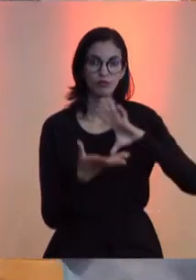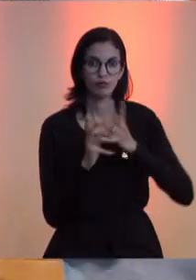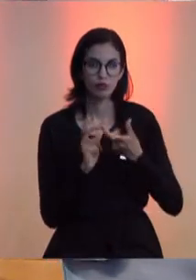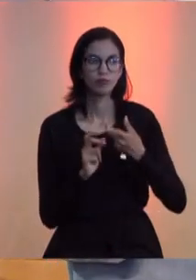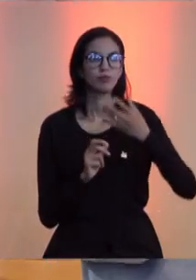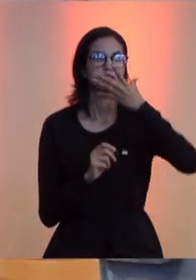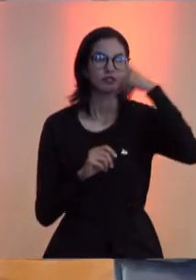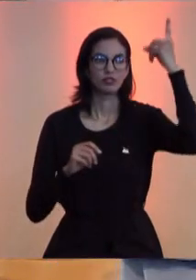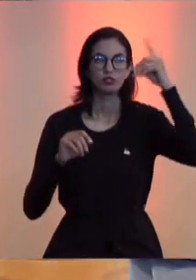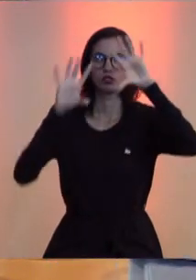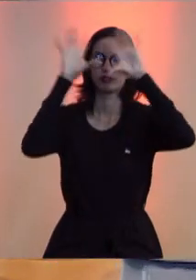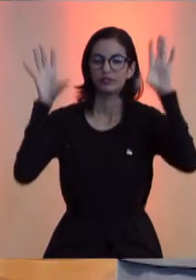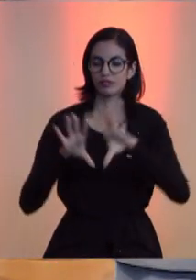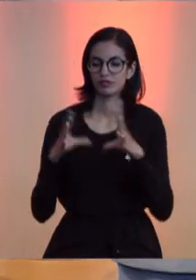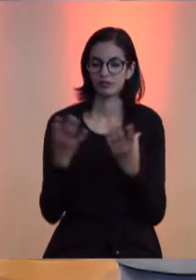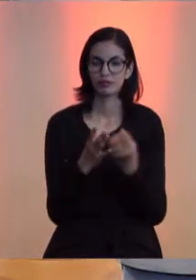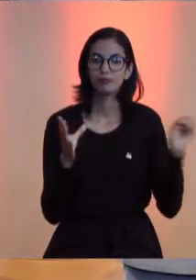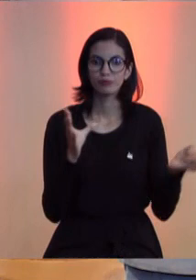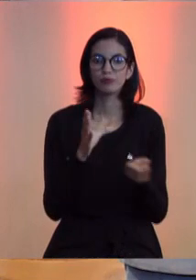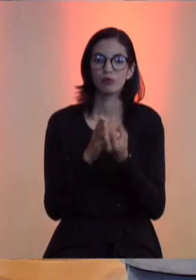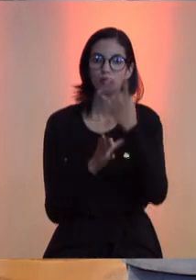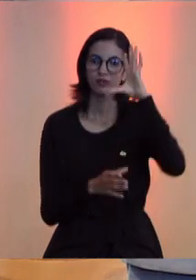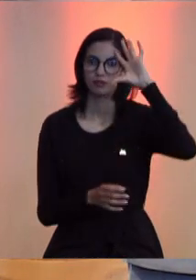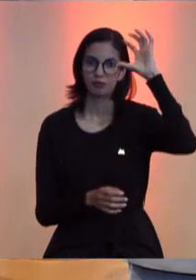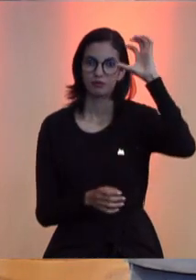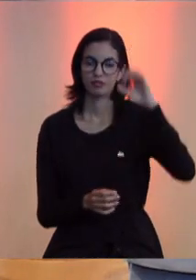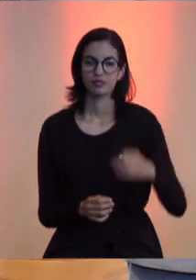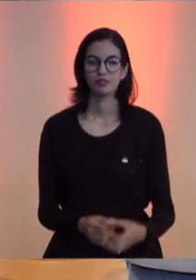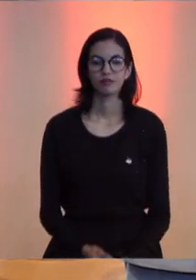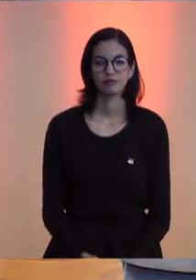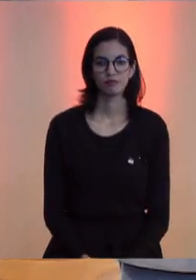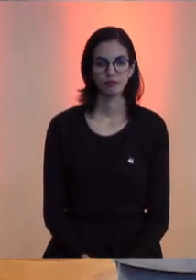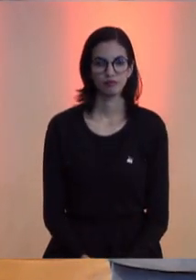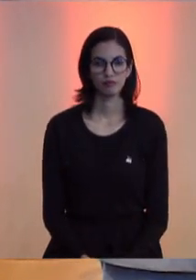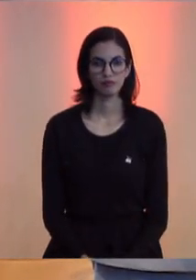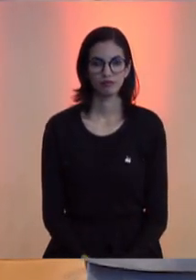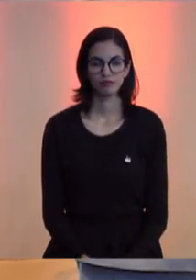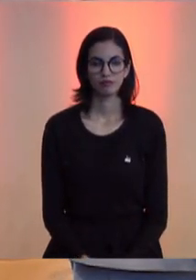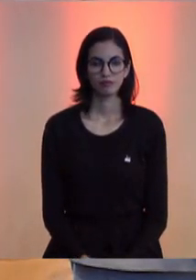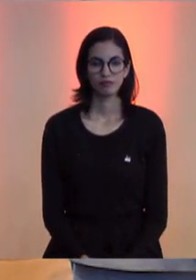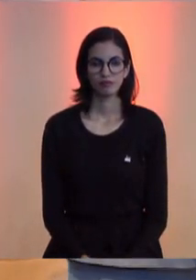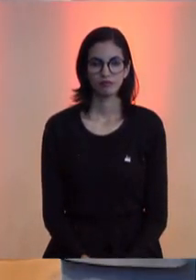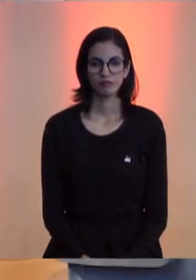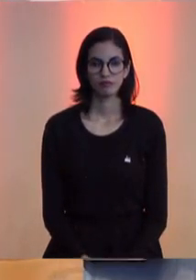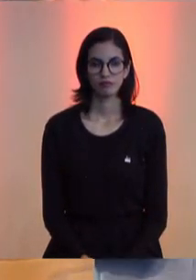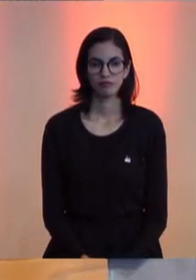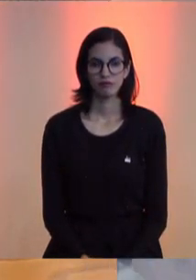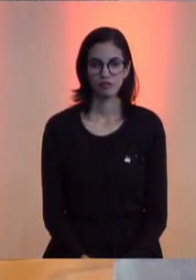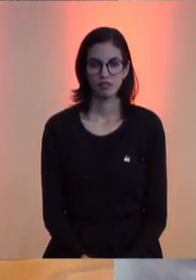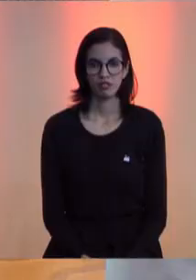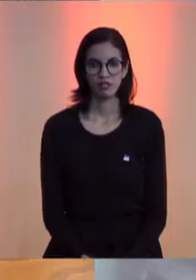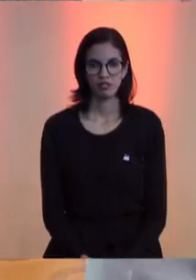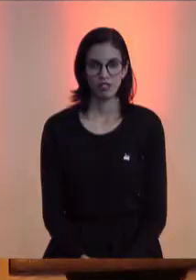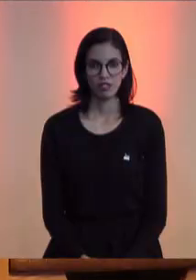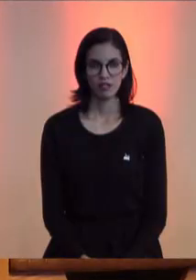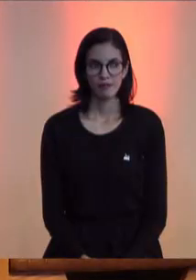la tierra. They remembered how the stars came into being. Jesus, God just spoke and the stars came. They recordaron cómo